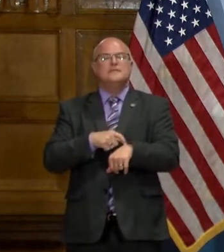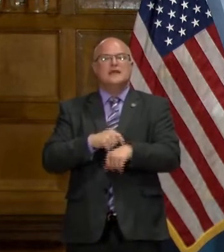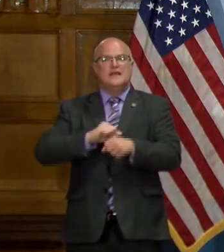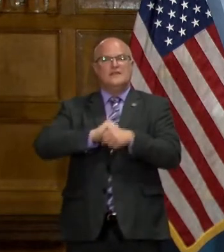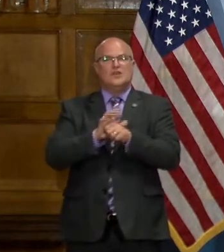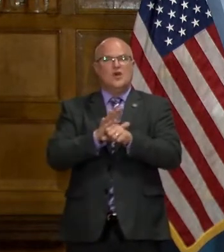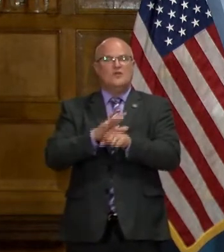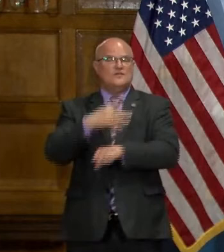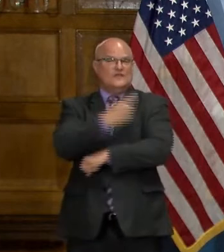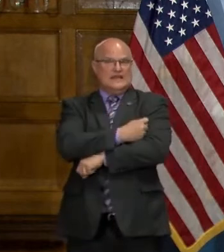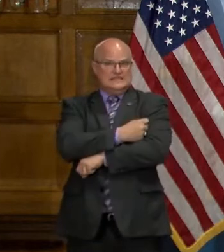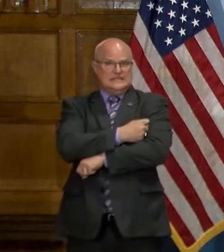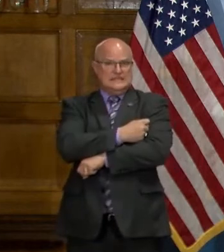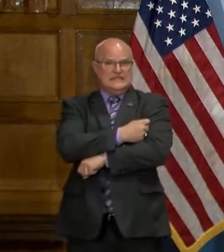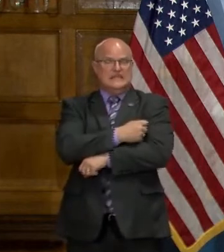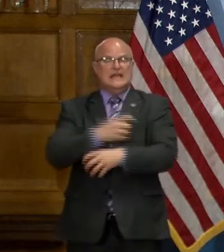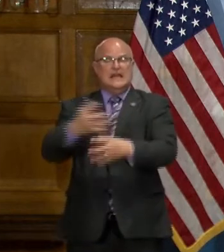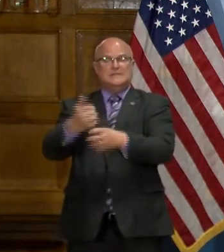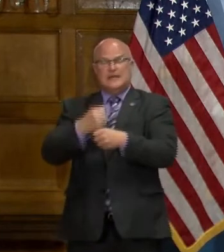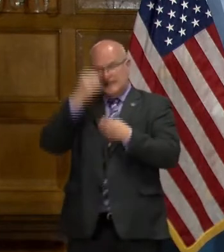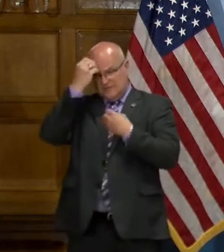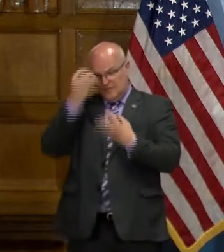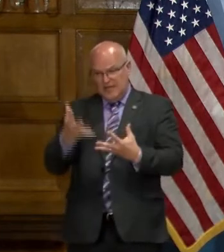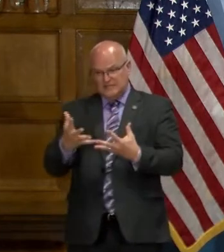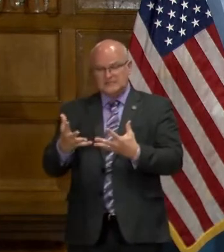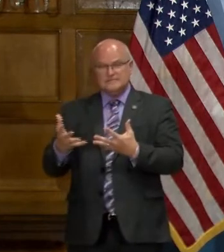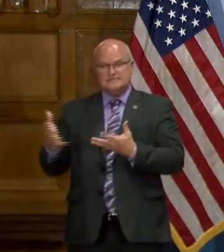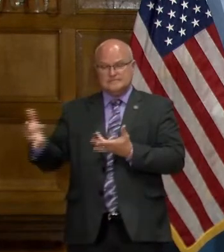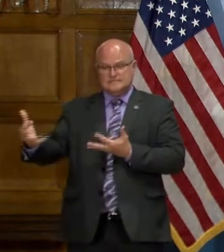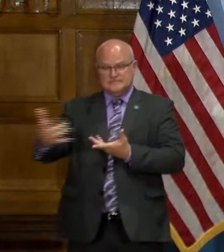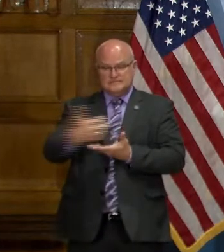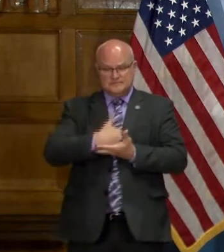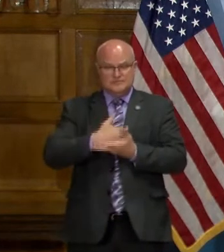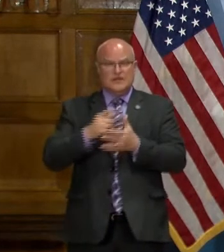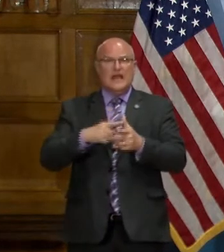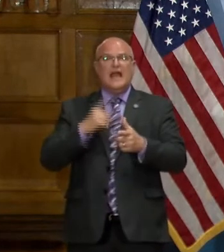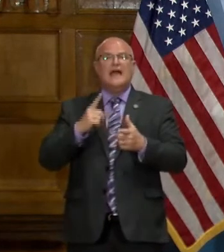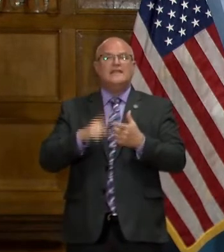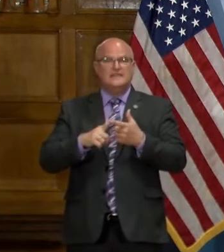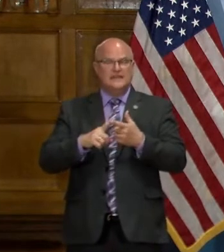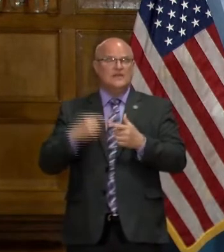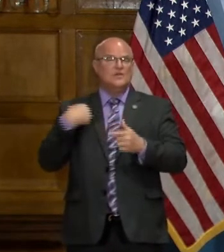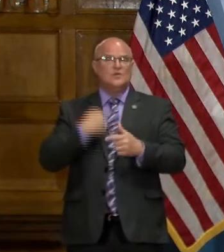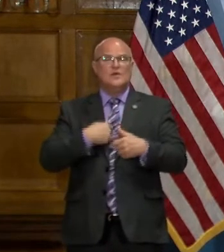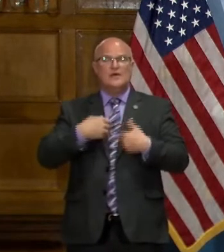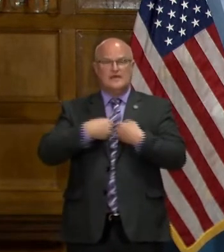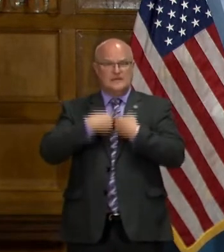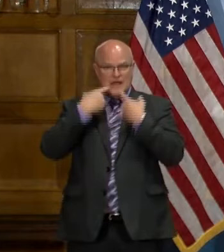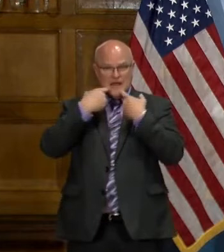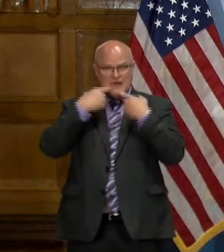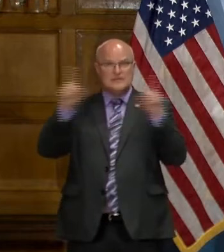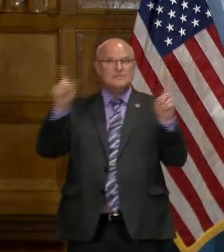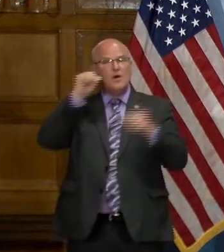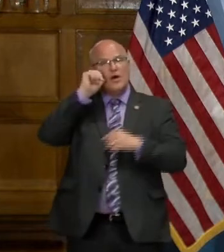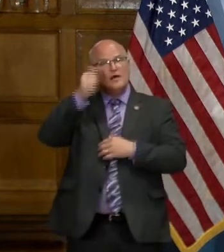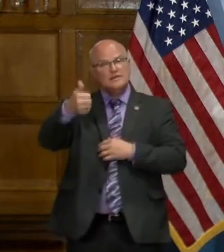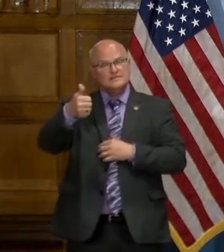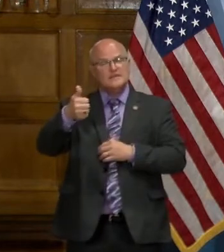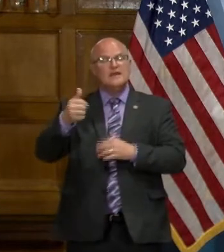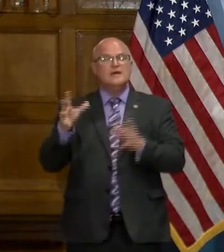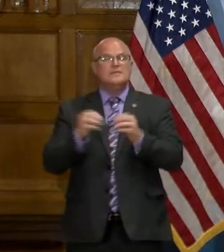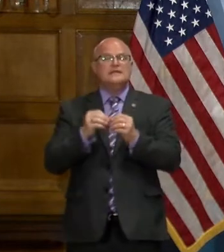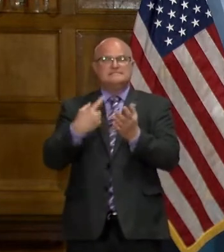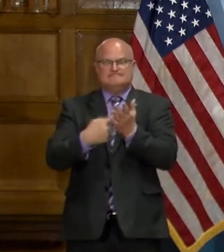COVID vaccines are taking information from them, and that information will be made available through a public meeting tomorrow, detailing